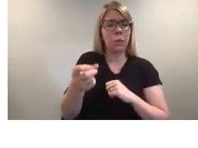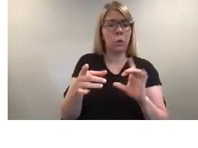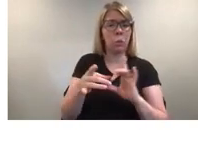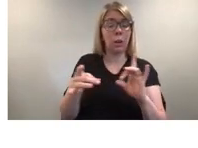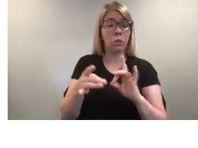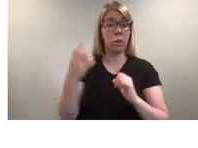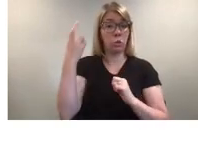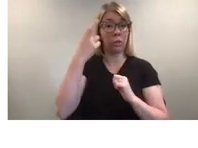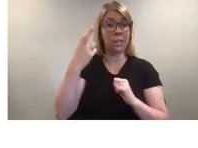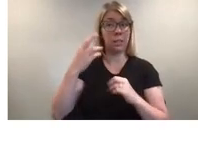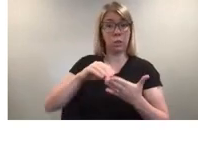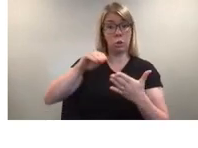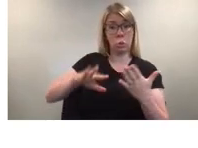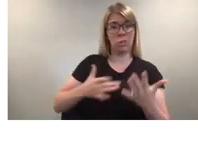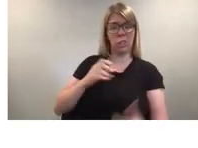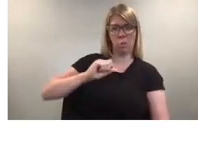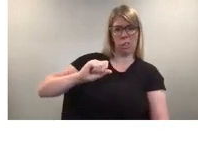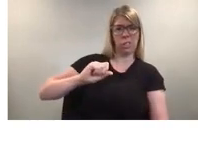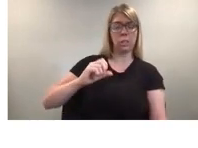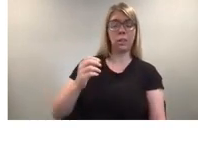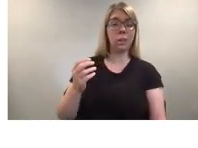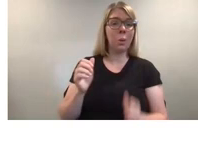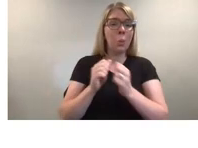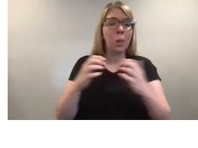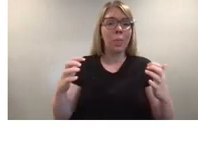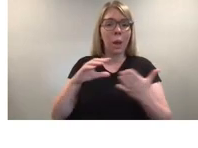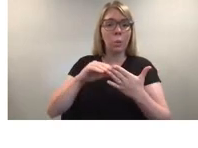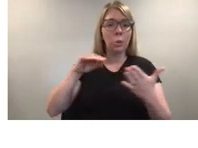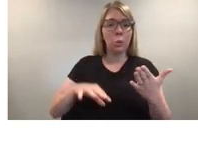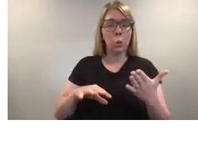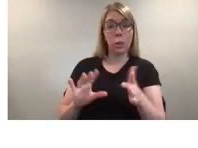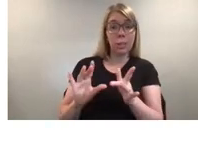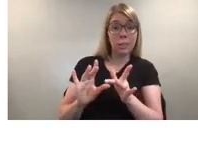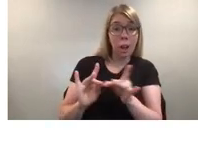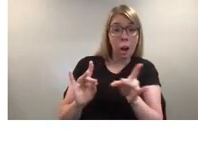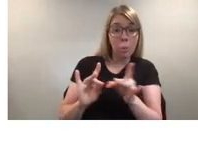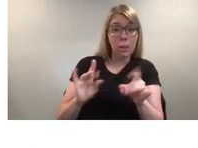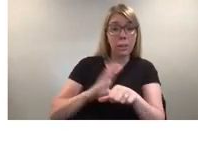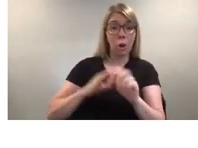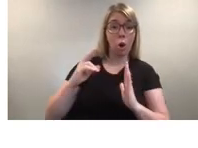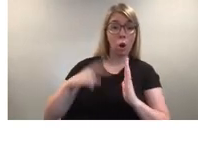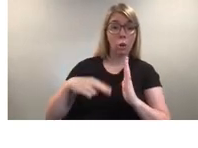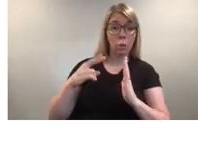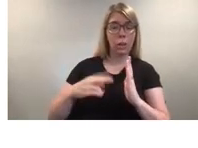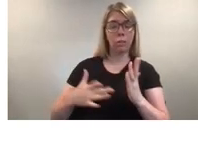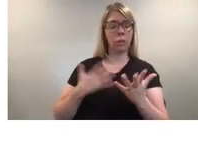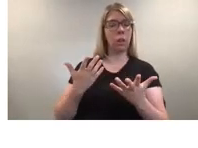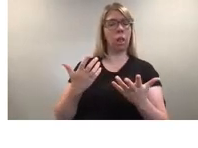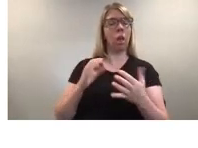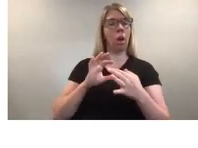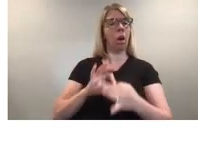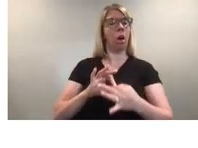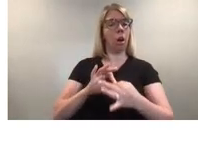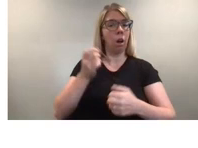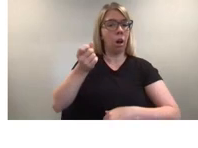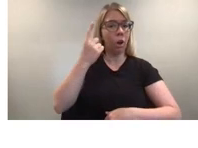might be resistant, right? Without having students comment on a reading and making a meaningful connection to the material, or